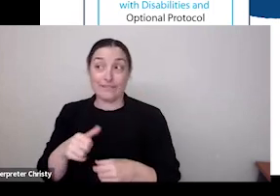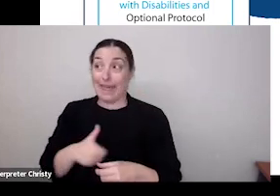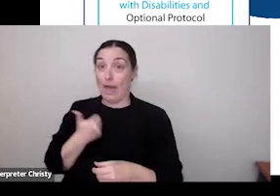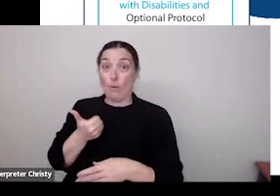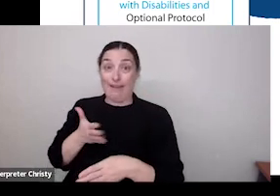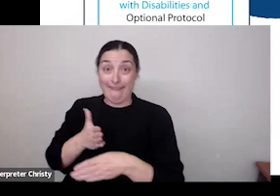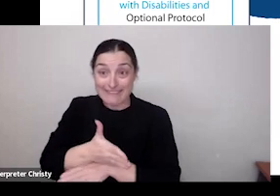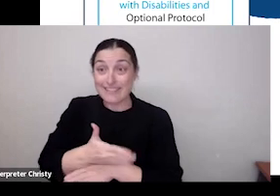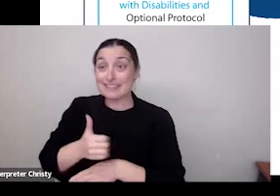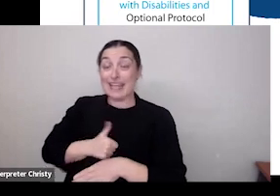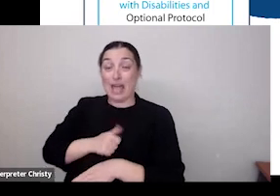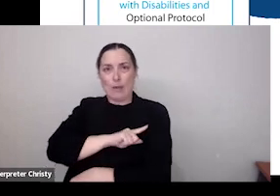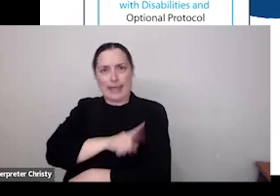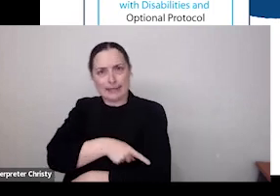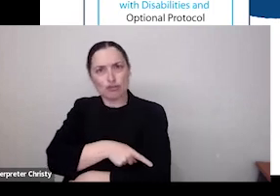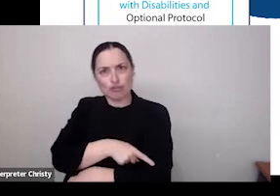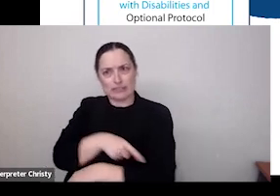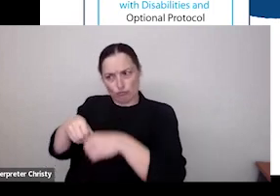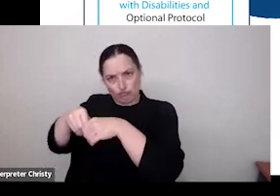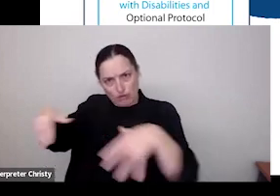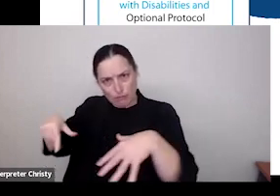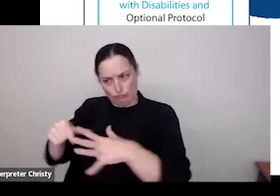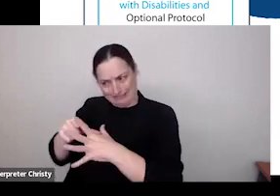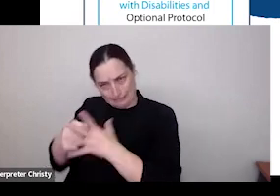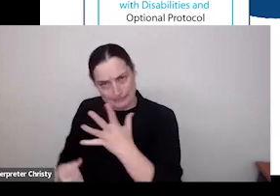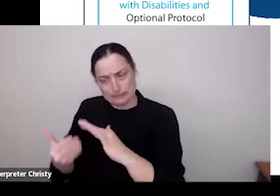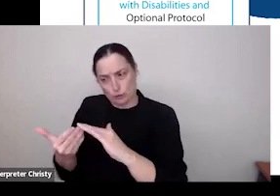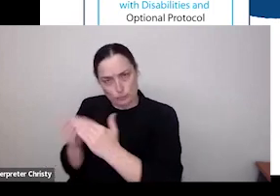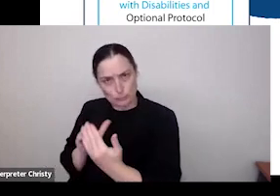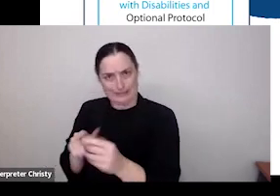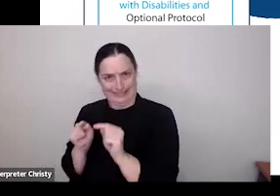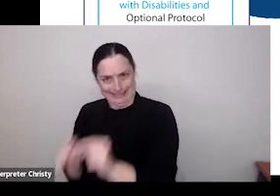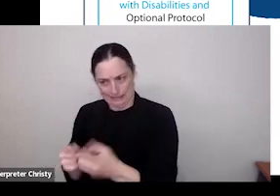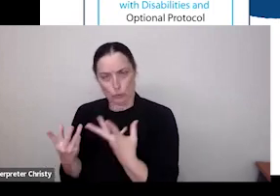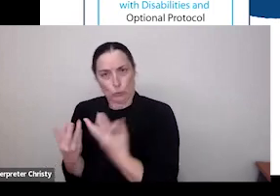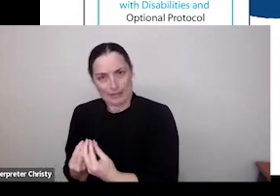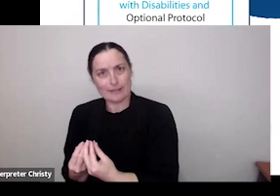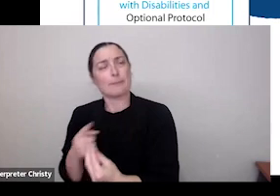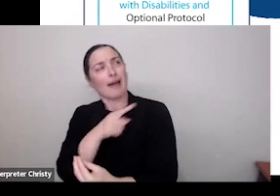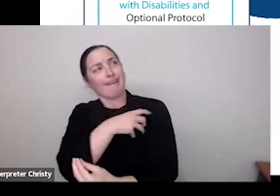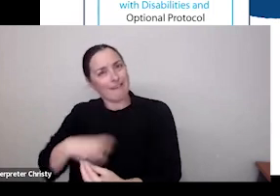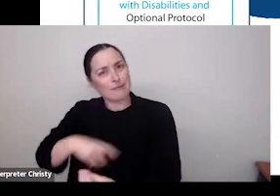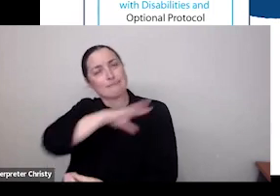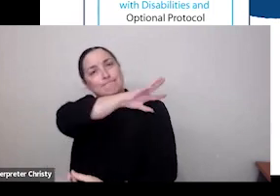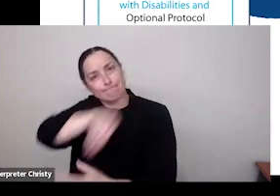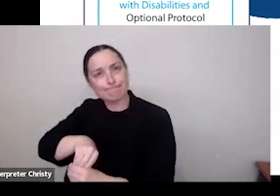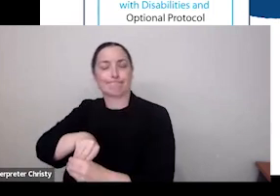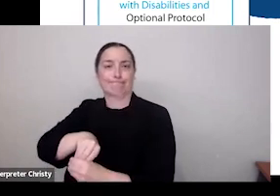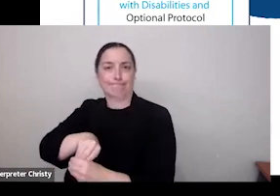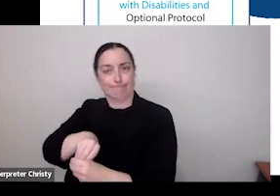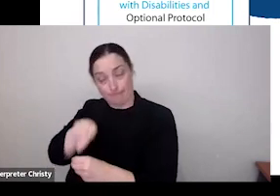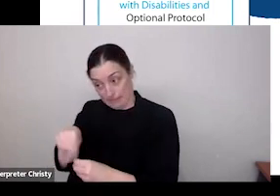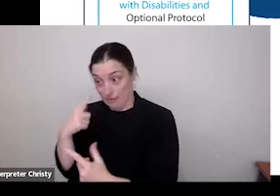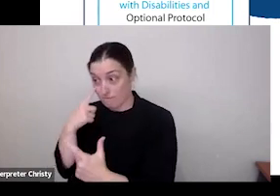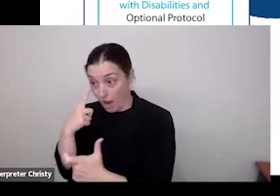and energy was at the grassroots in and with community, learning and working together. We needed to make sure we channeled those